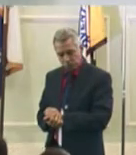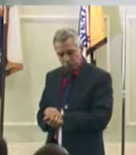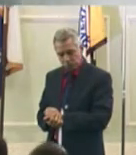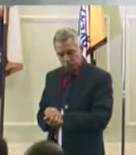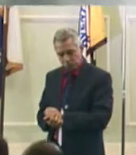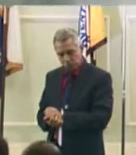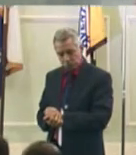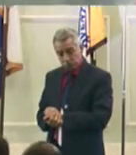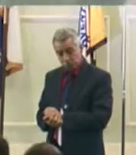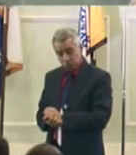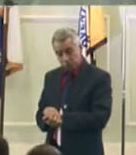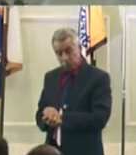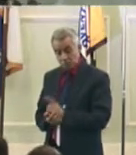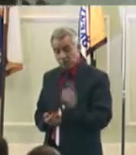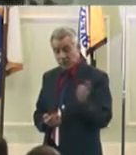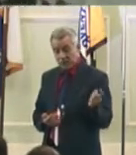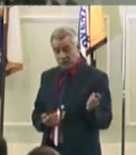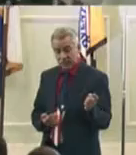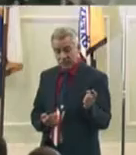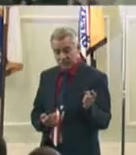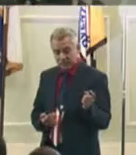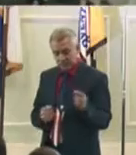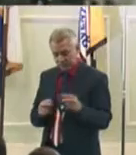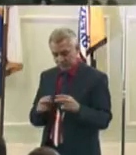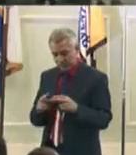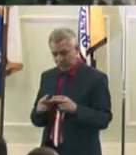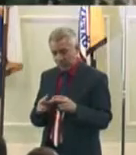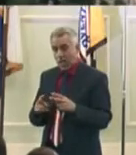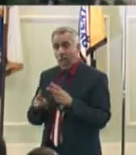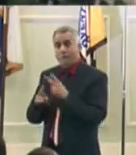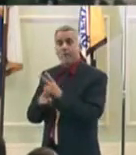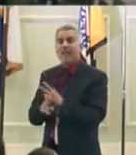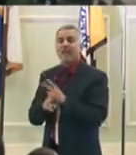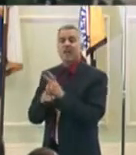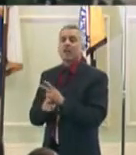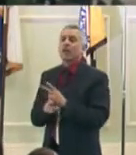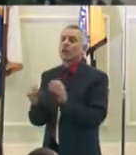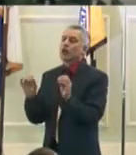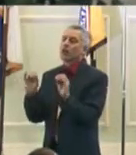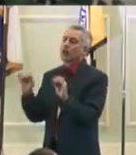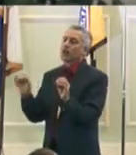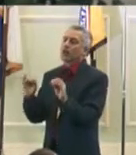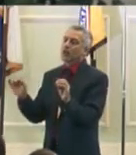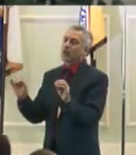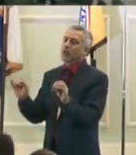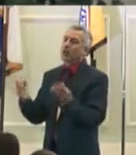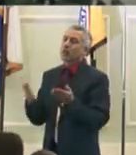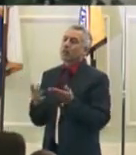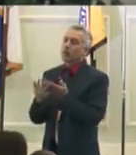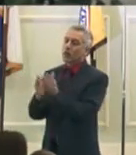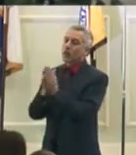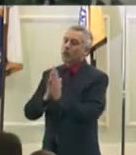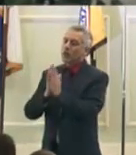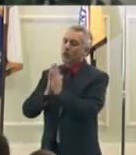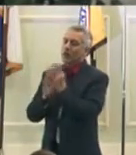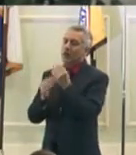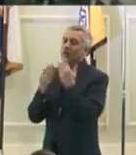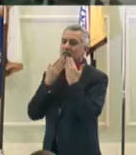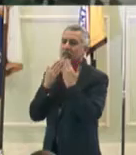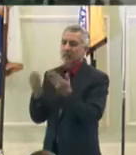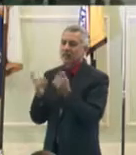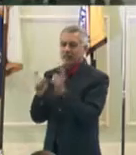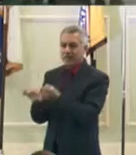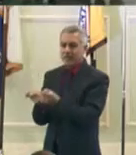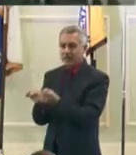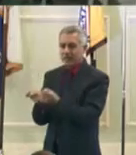This is one of my favorite memory texts too. Be careful for nothing, but in everything by prayer and supplication with thanksgiving, make your requests